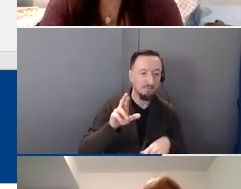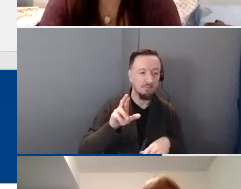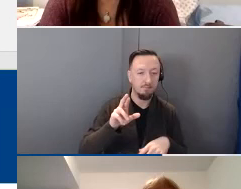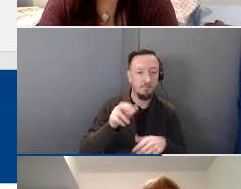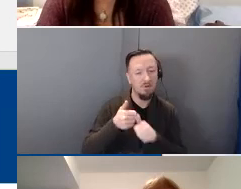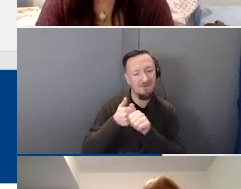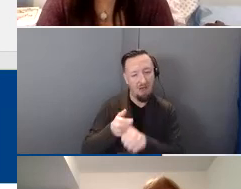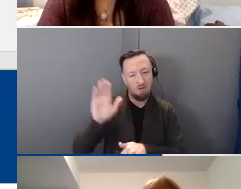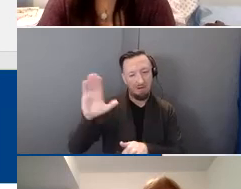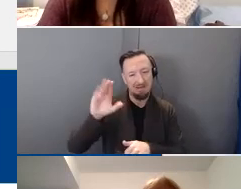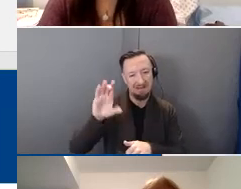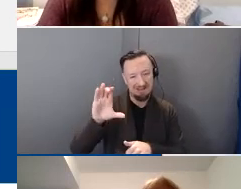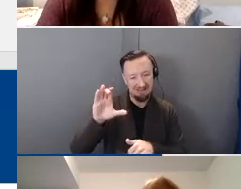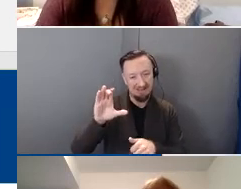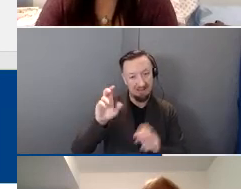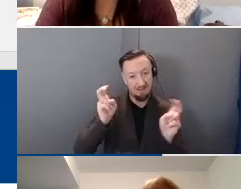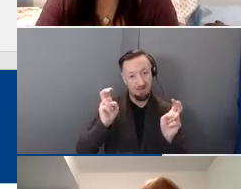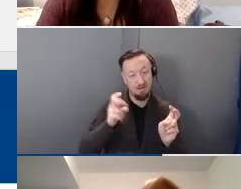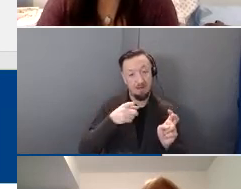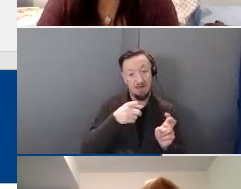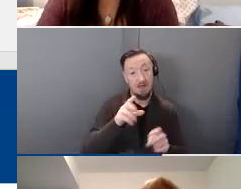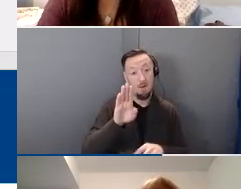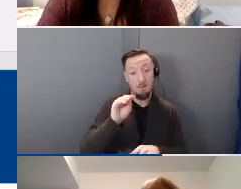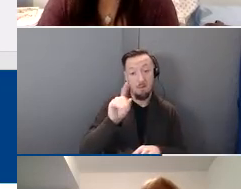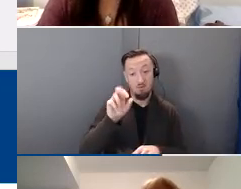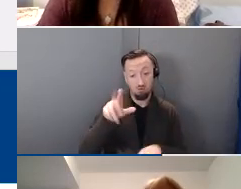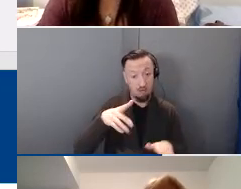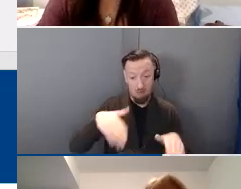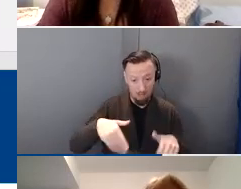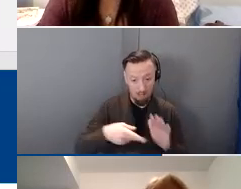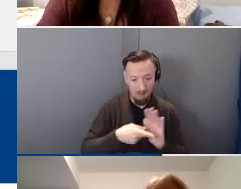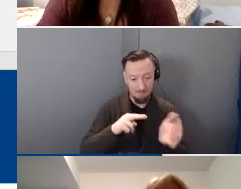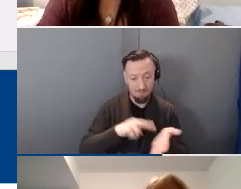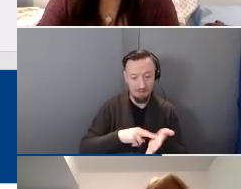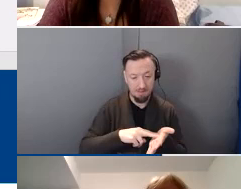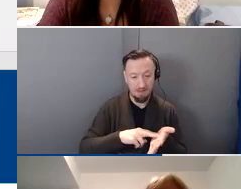CDC guidelines, you're still technically considered partially vaccinated then. So that's what